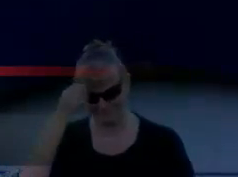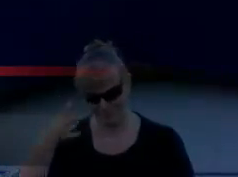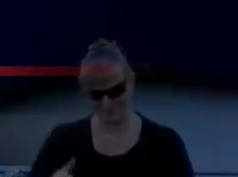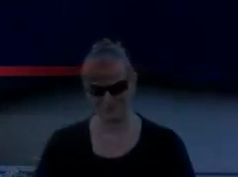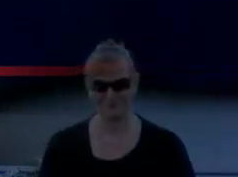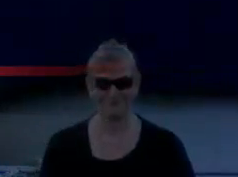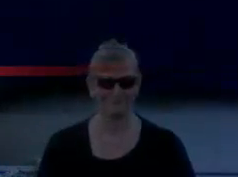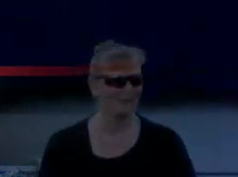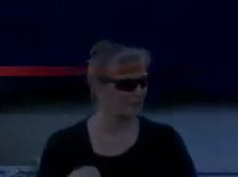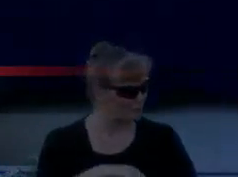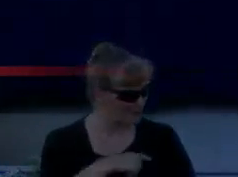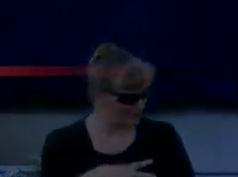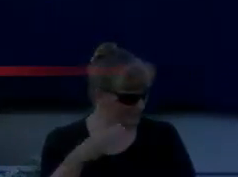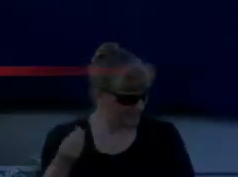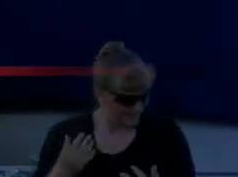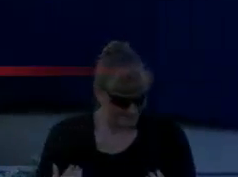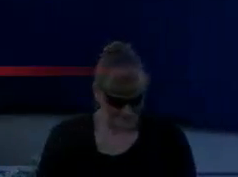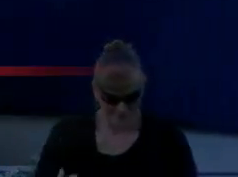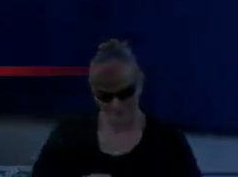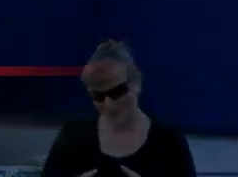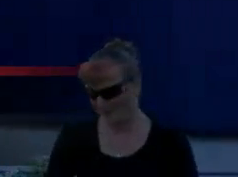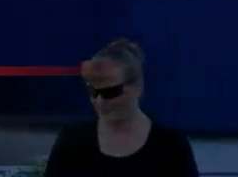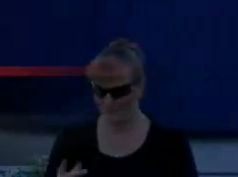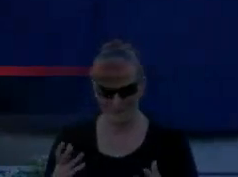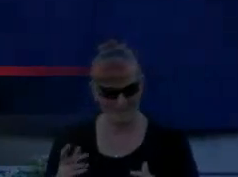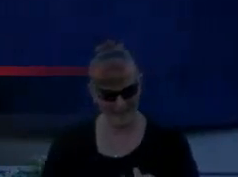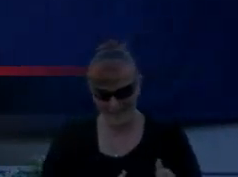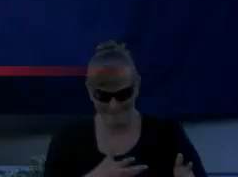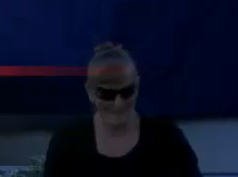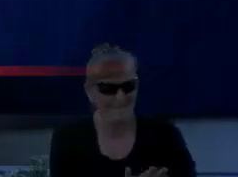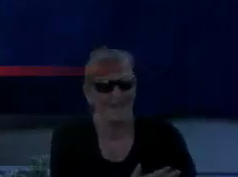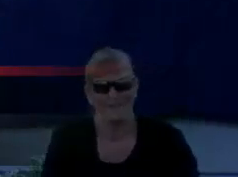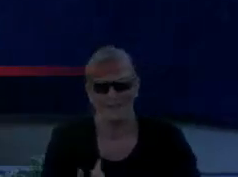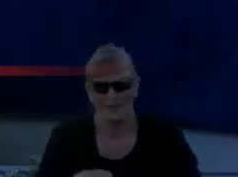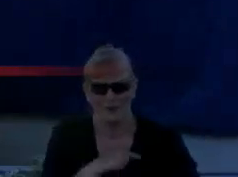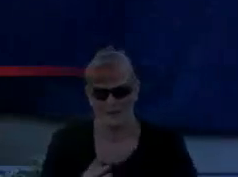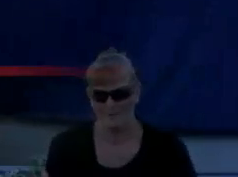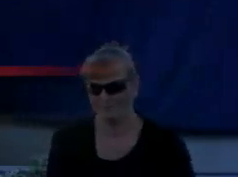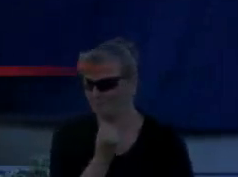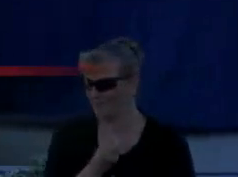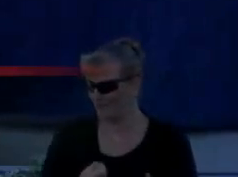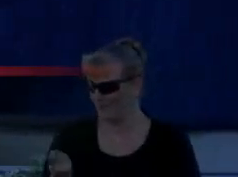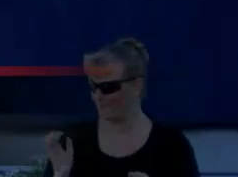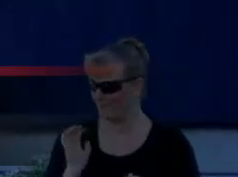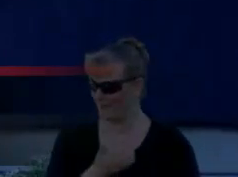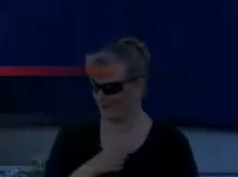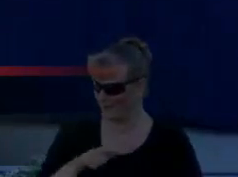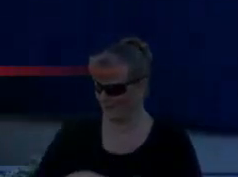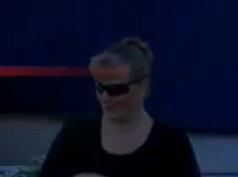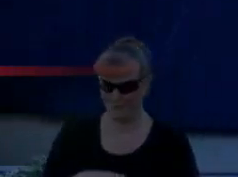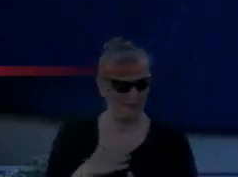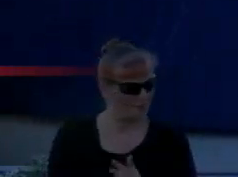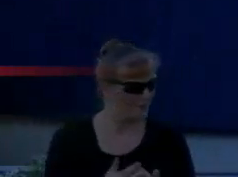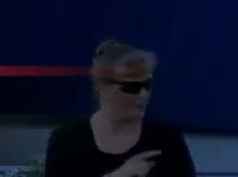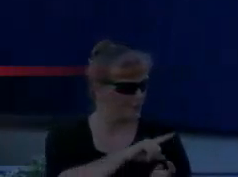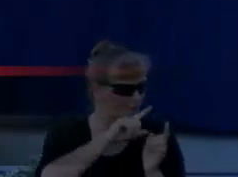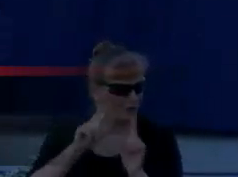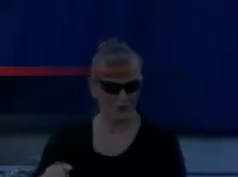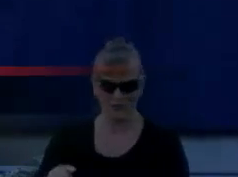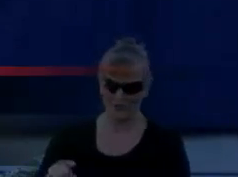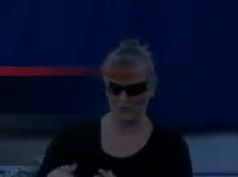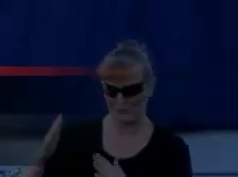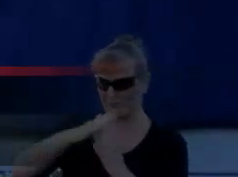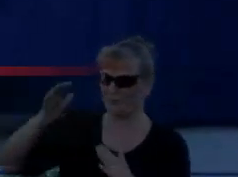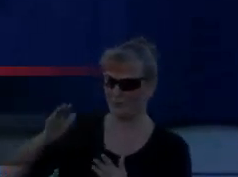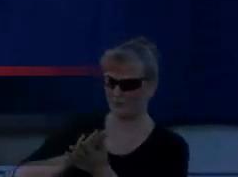Although we are leaving Chiawana, we must not leave behind everything we have gained from our time here. Whether we plan on attending an Ivy League school